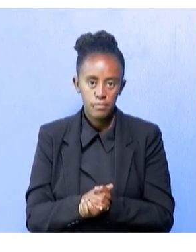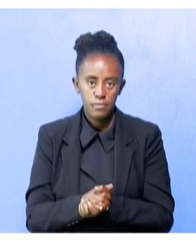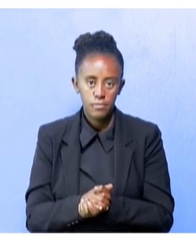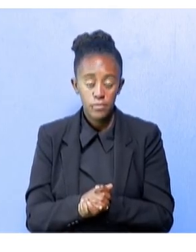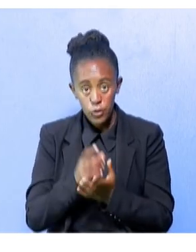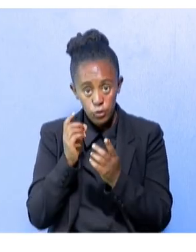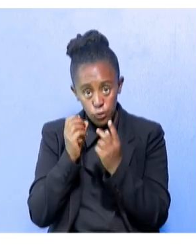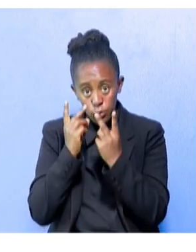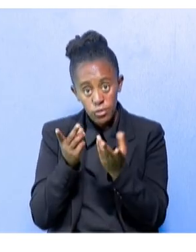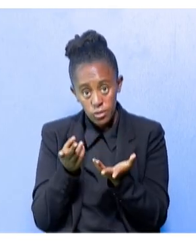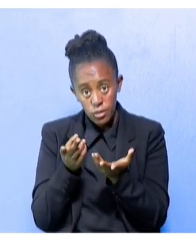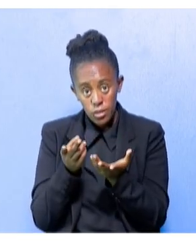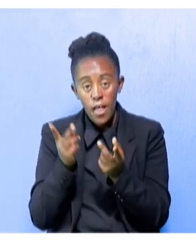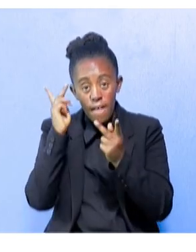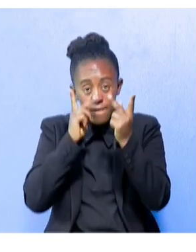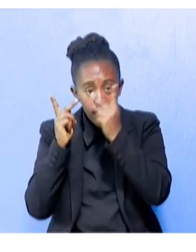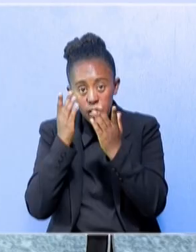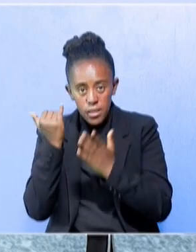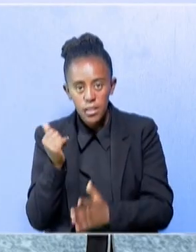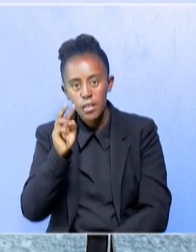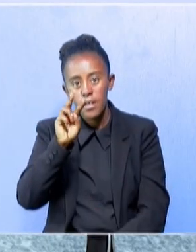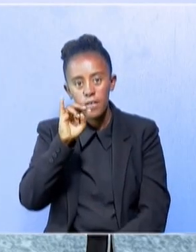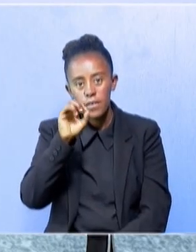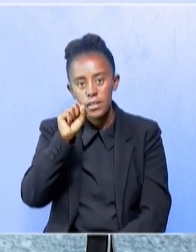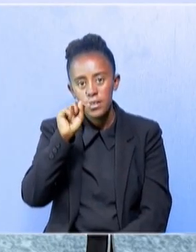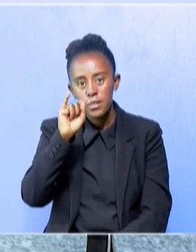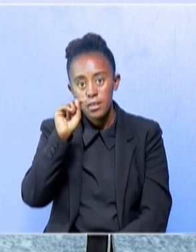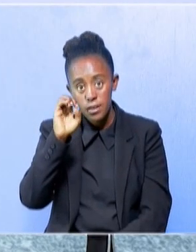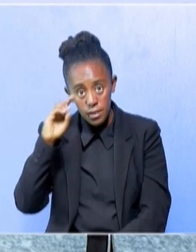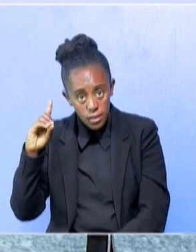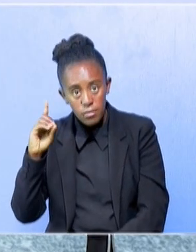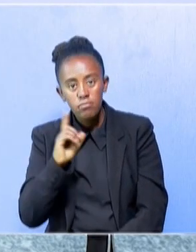You see? Visited. Again, it is regular verb.